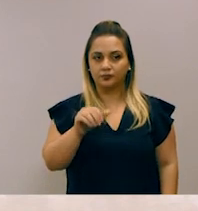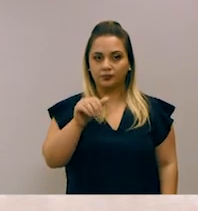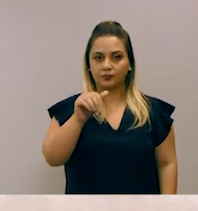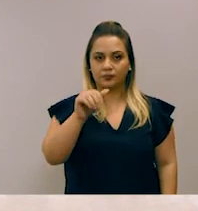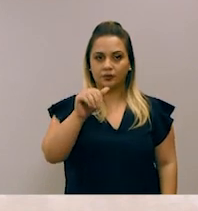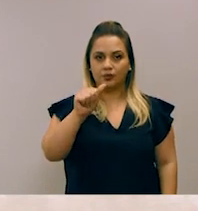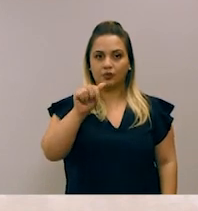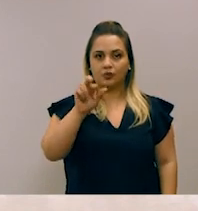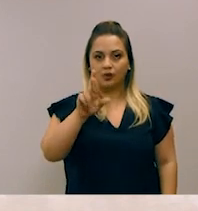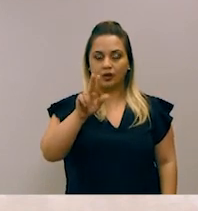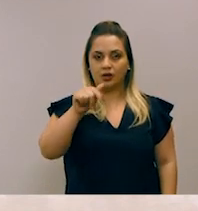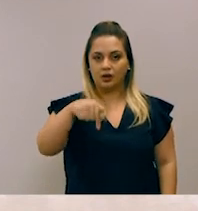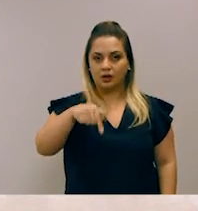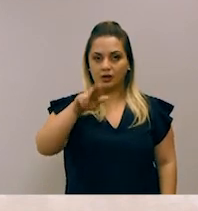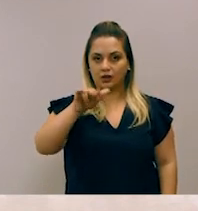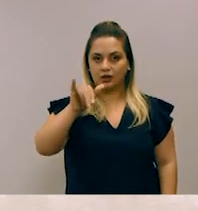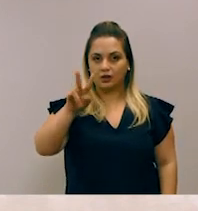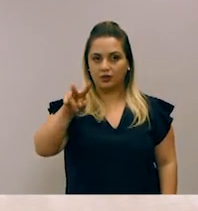of PDF file.